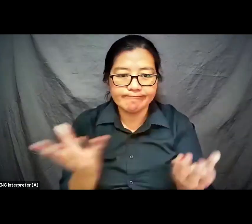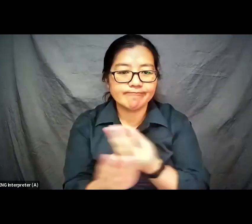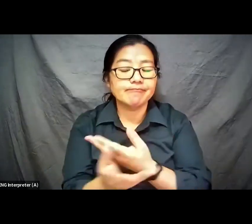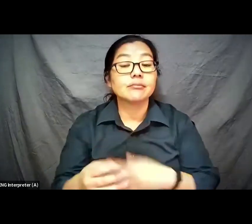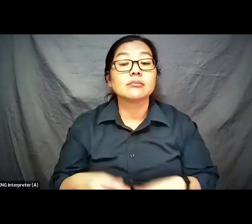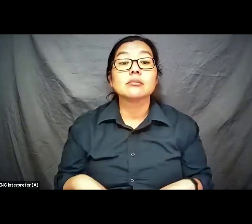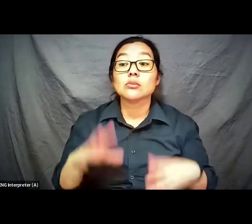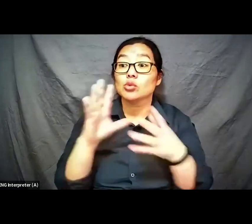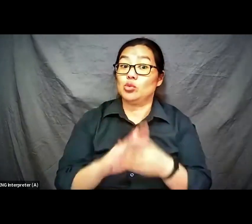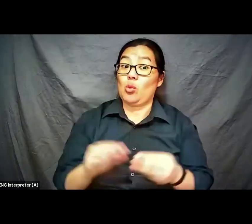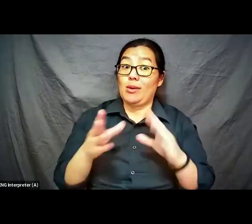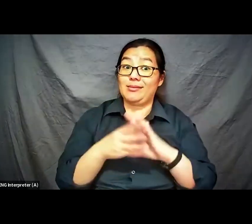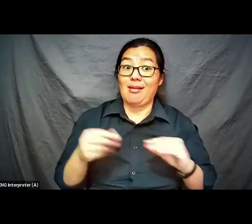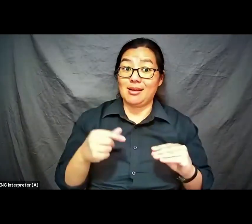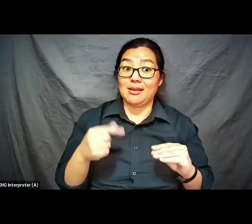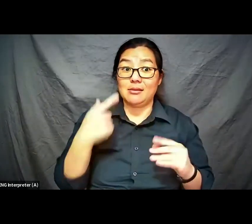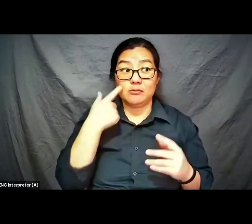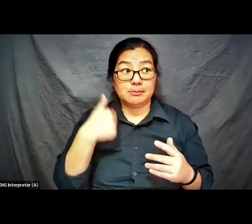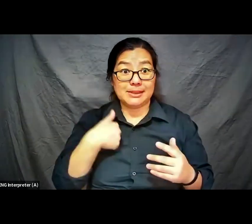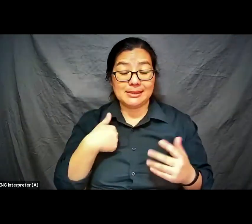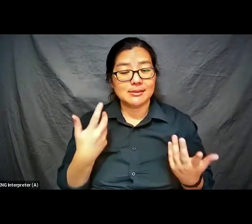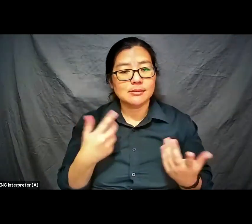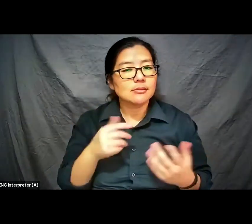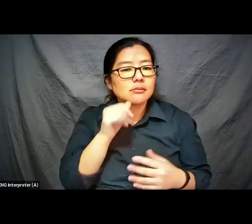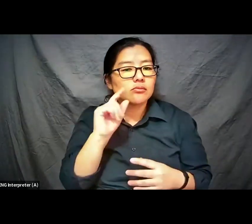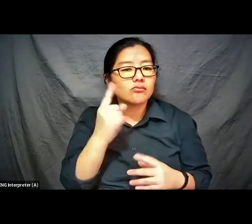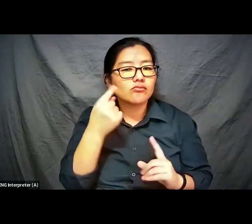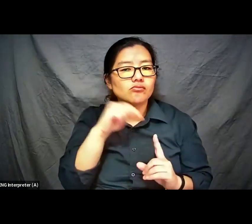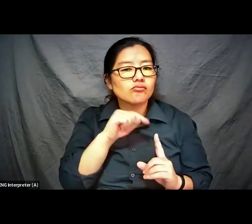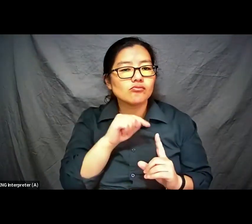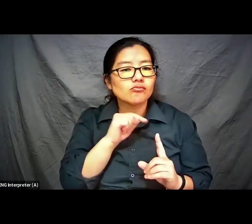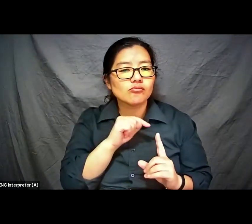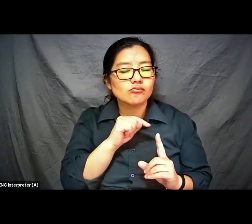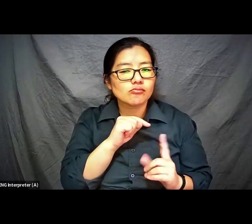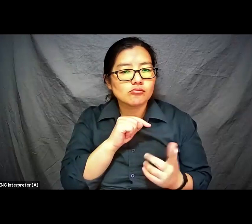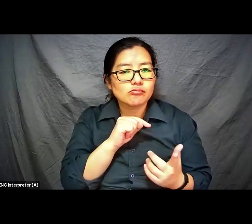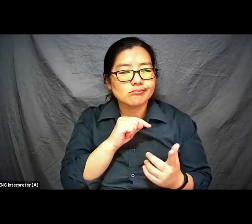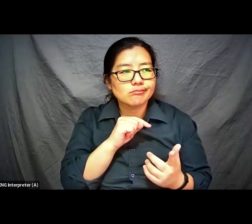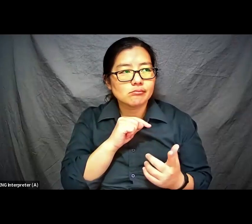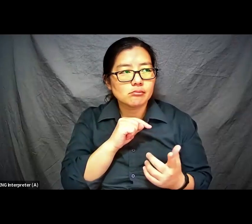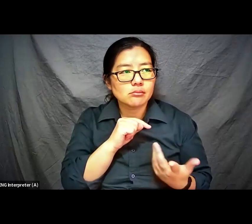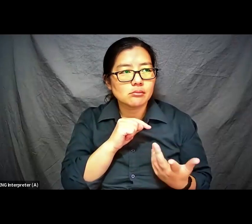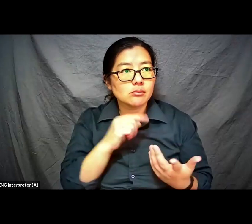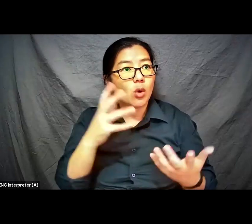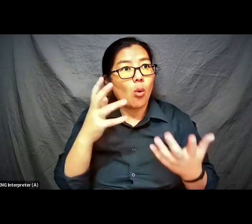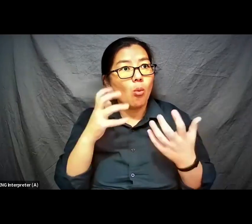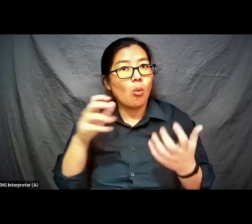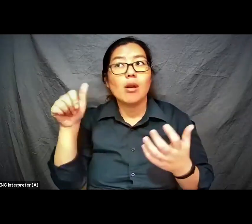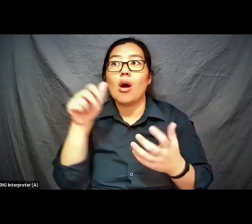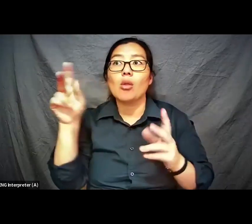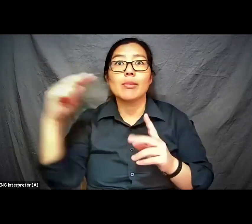Yeah, so one of the big things for me, this is Mick speaking, zines are a way that you can create your own